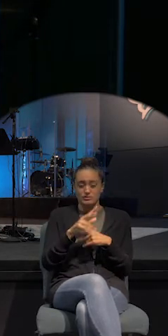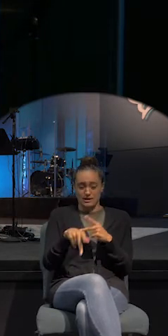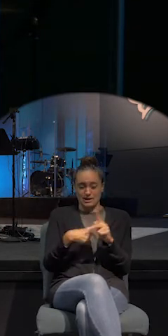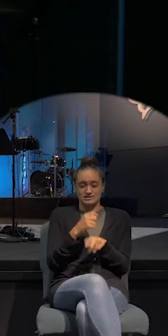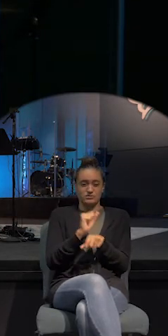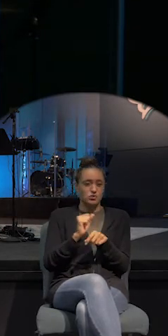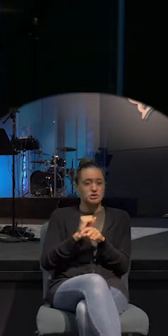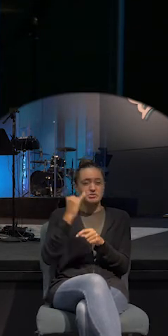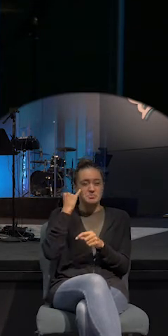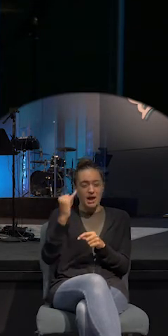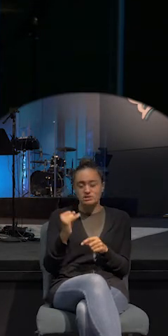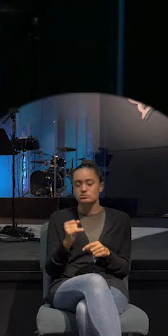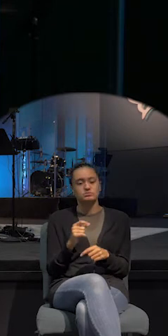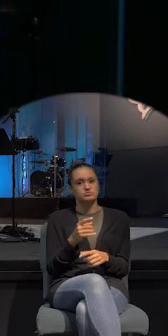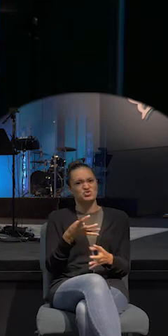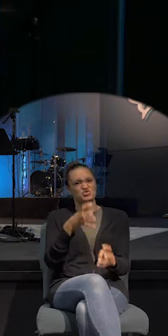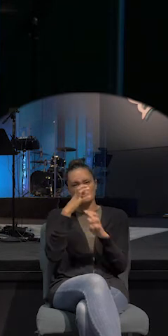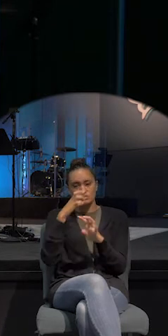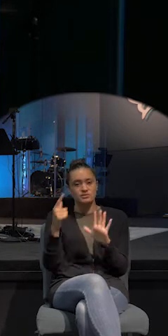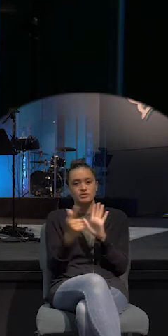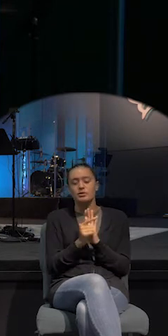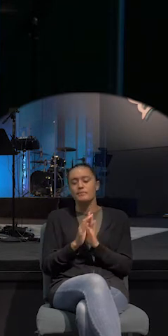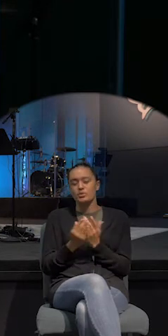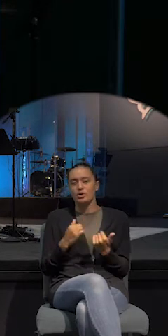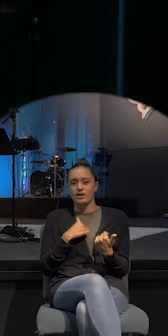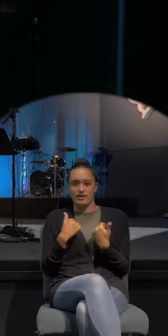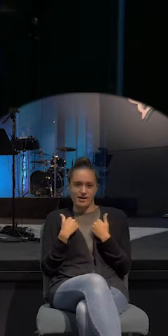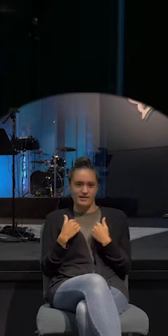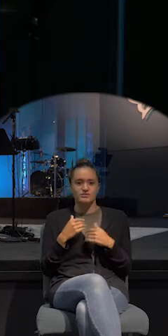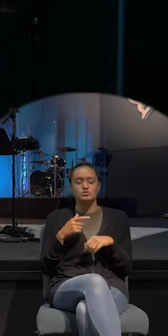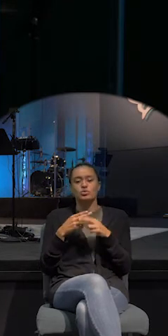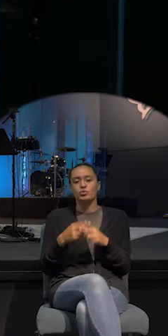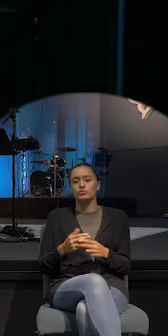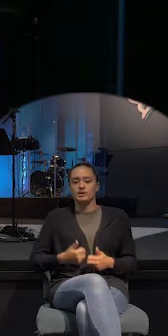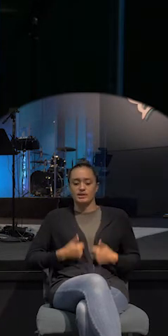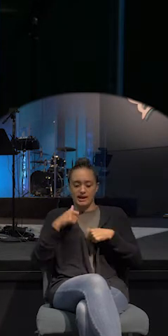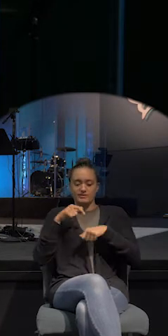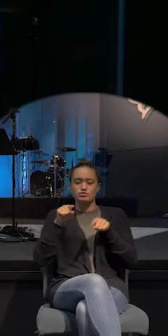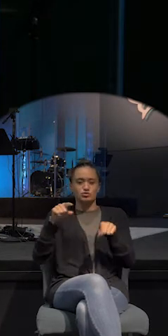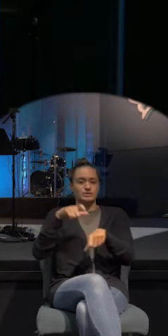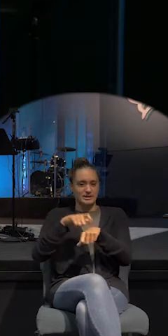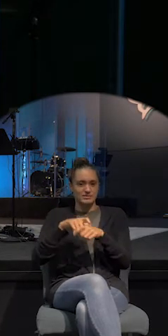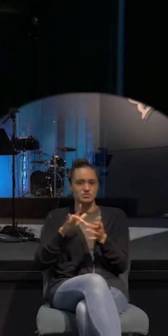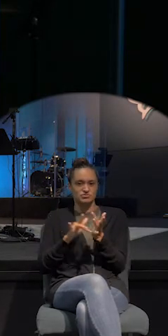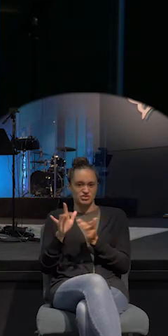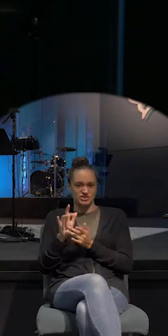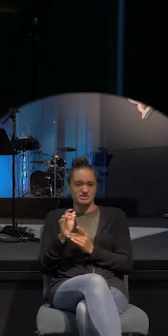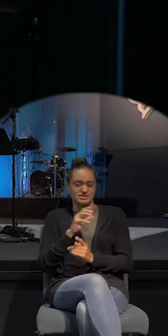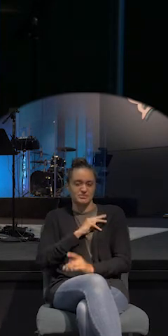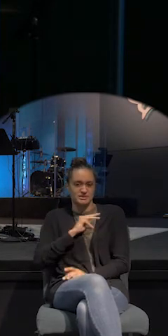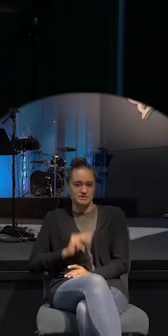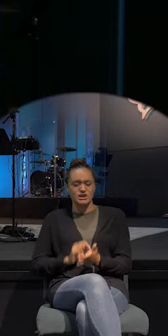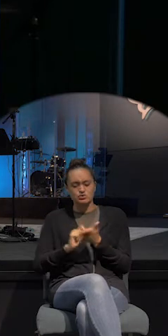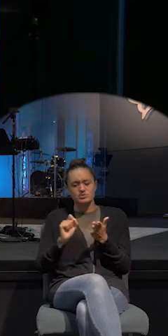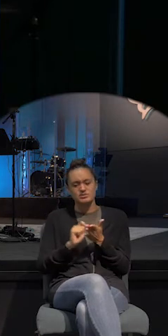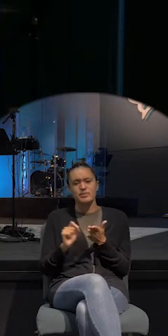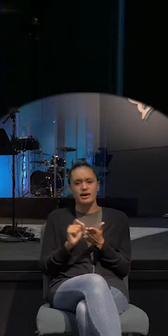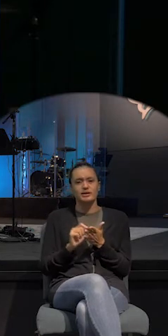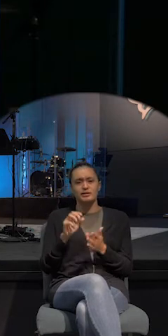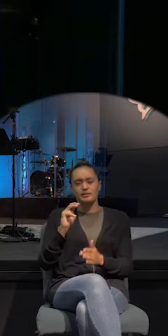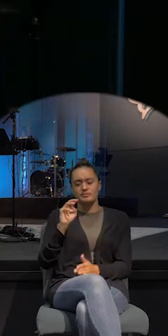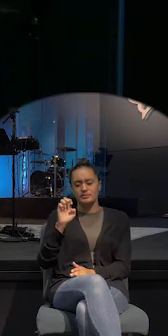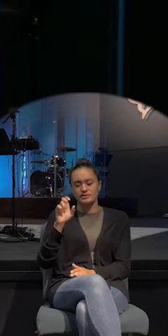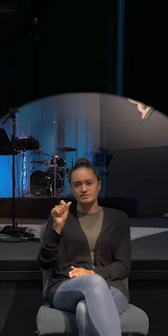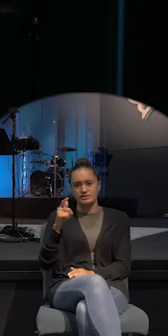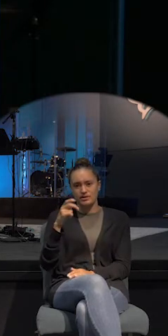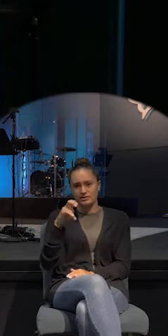strictly forbidden. There's a book that I have. It's called The Life and Times of Jesus the Messiah. It's written by a Messianic